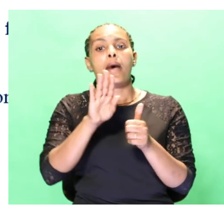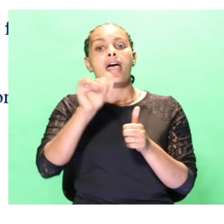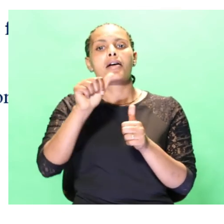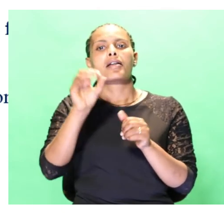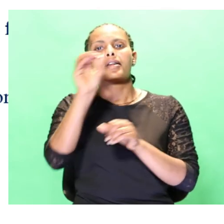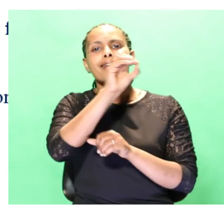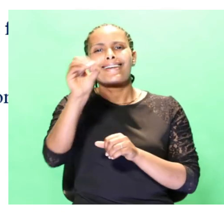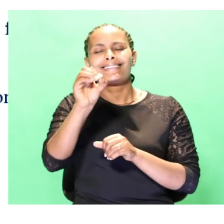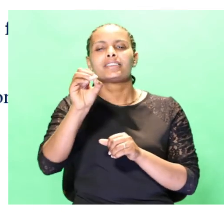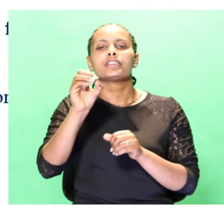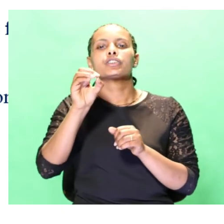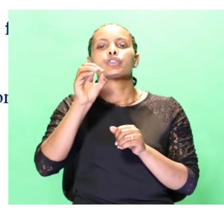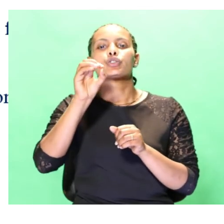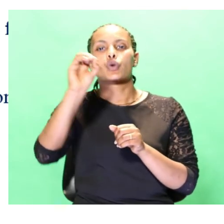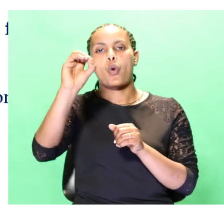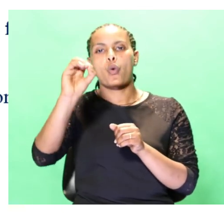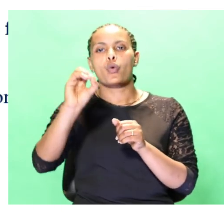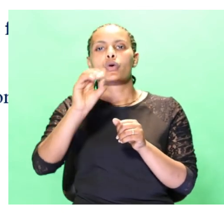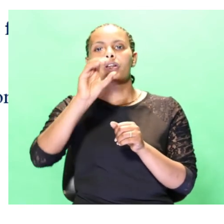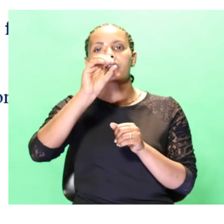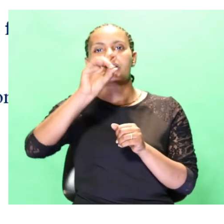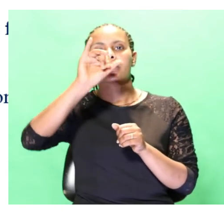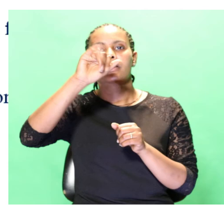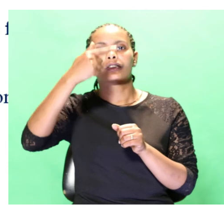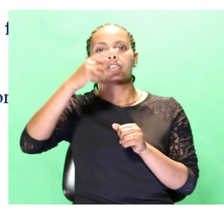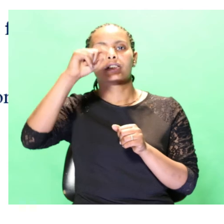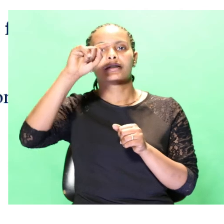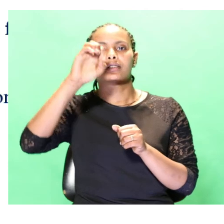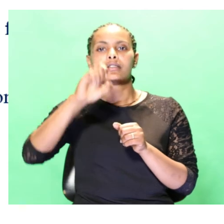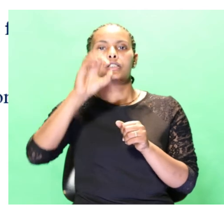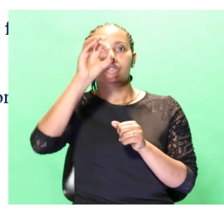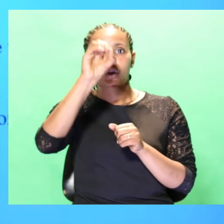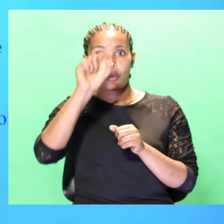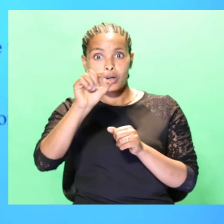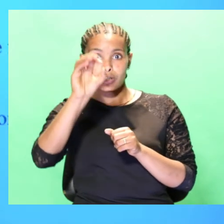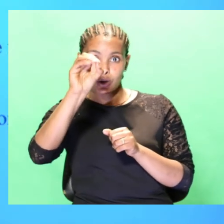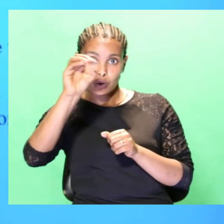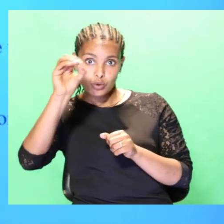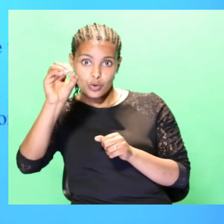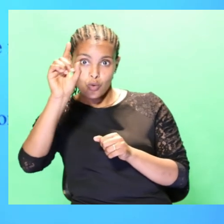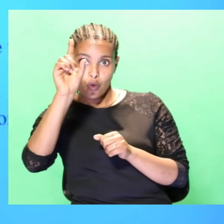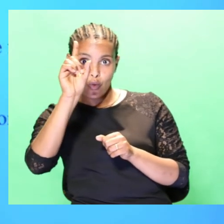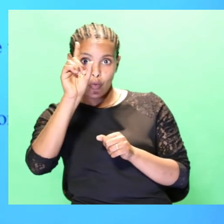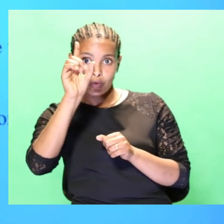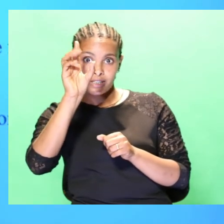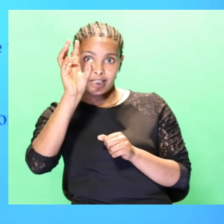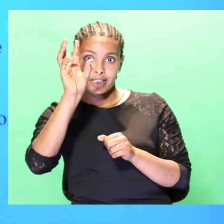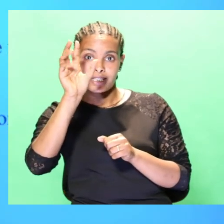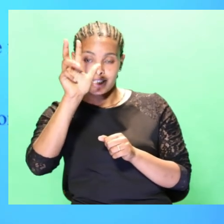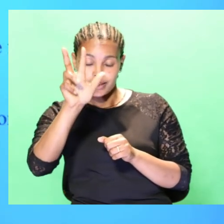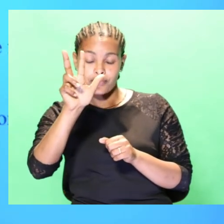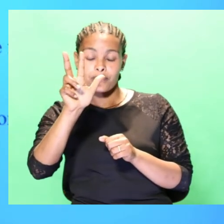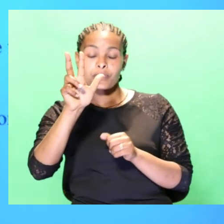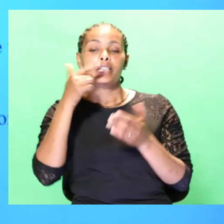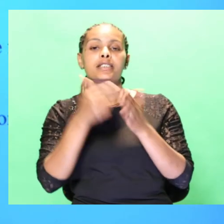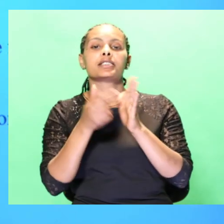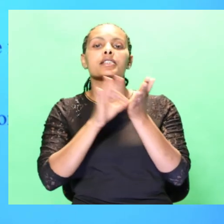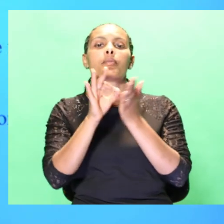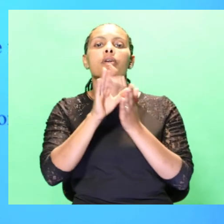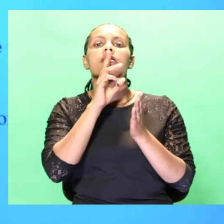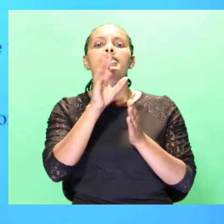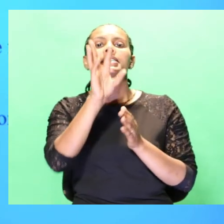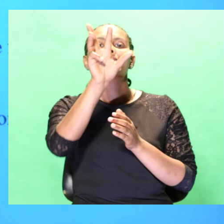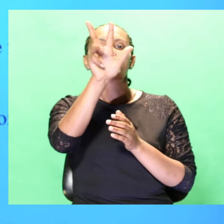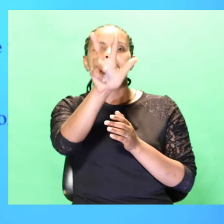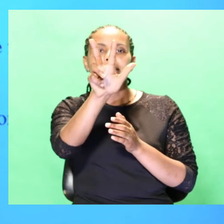by non-zero digits. Example 0.0123. This number